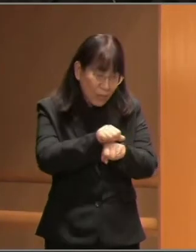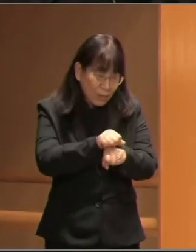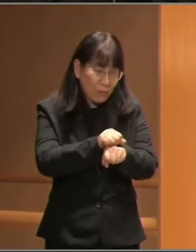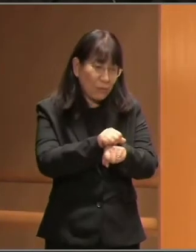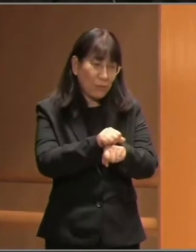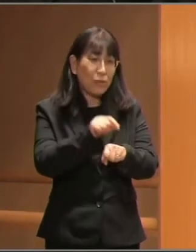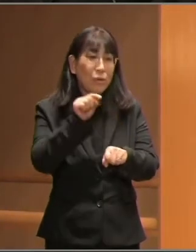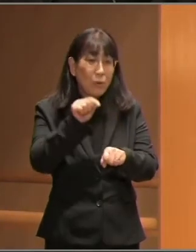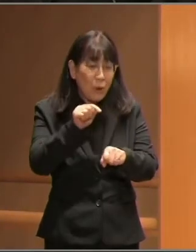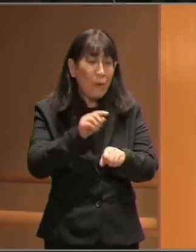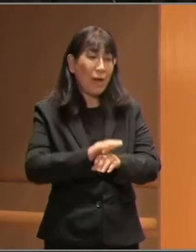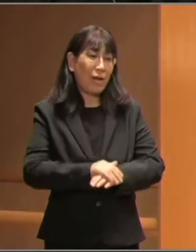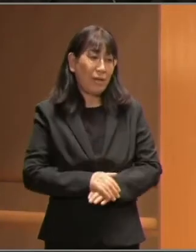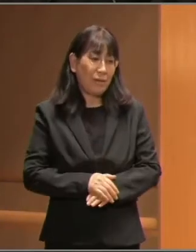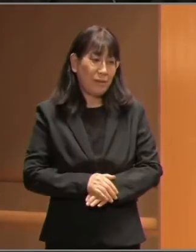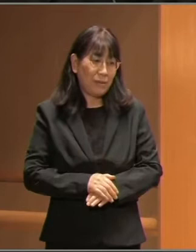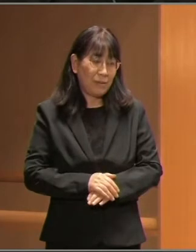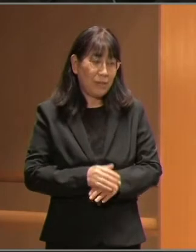functions.